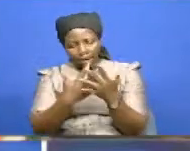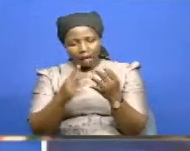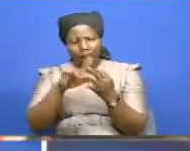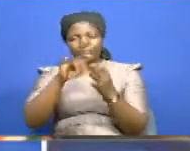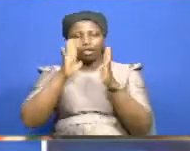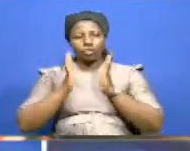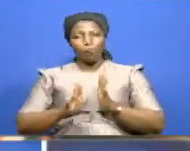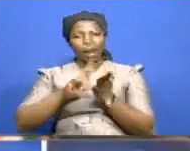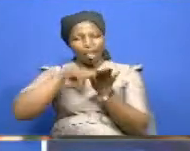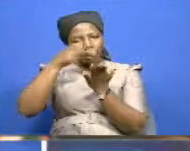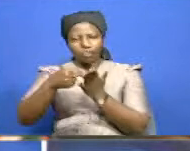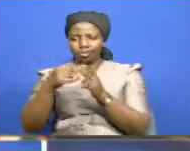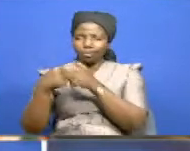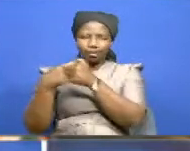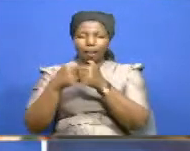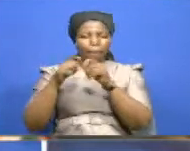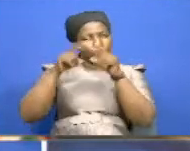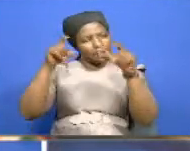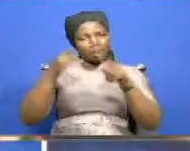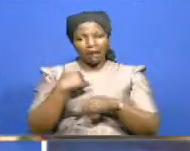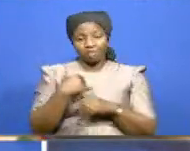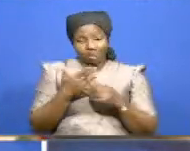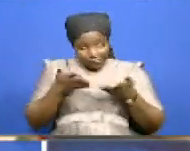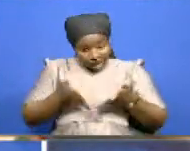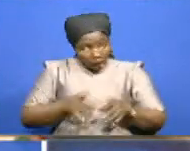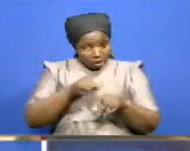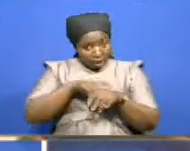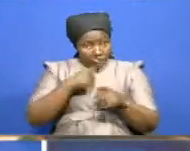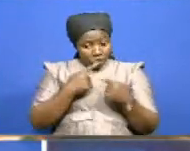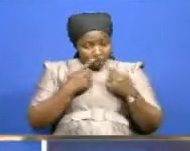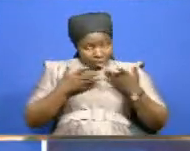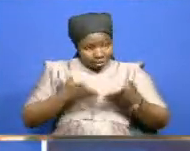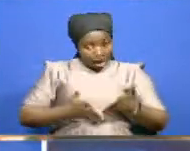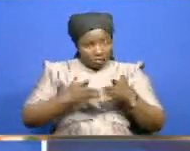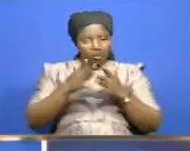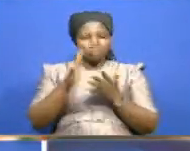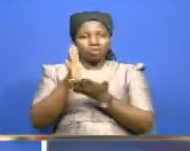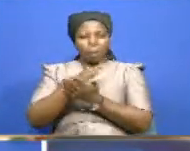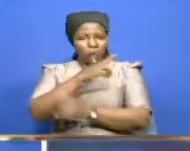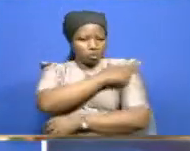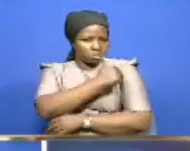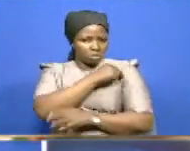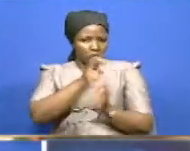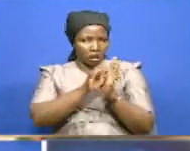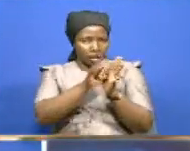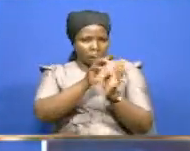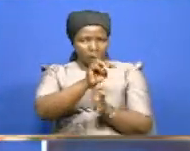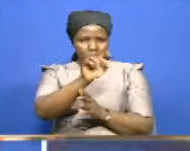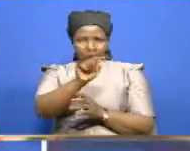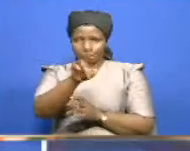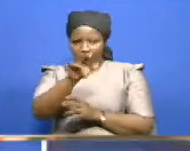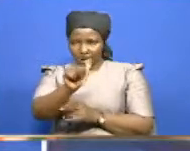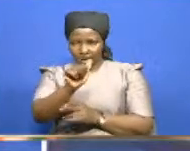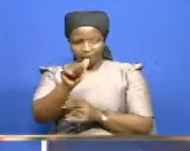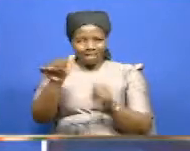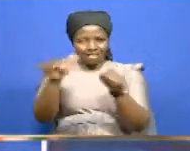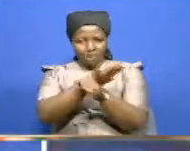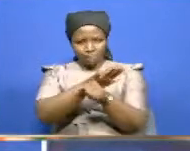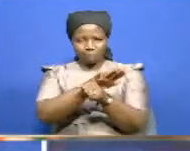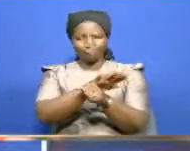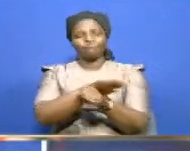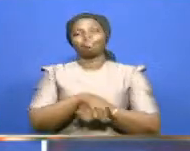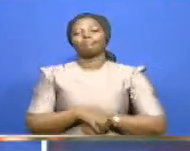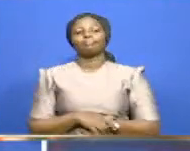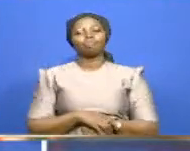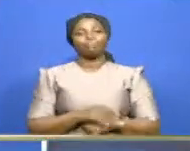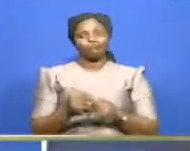challenge. As we talk now, some of the facilities like MTRH are actually full. in